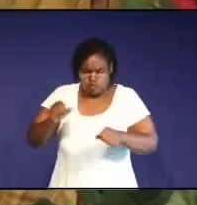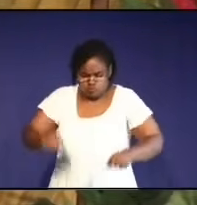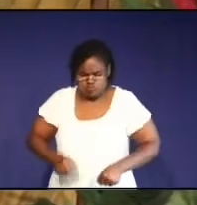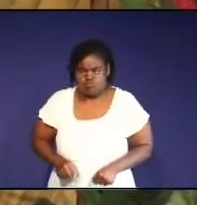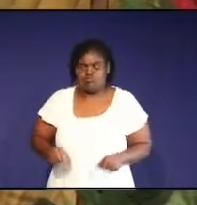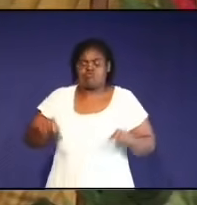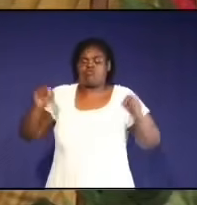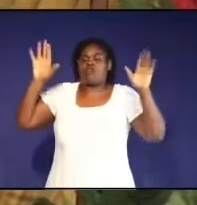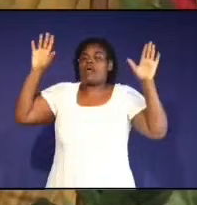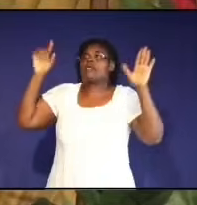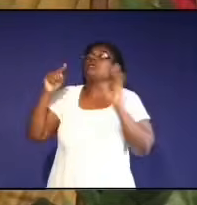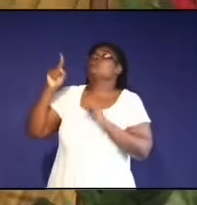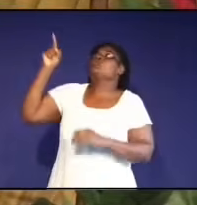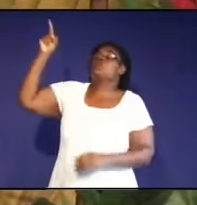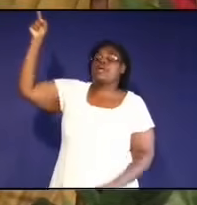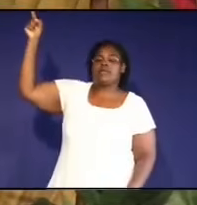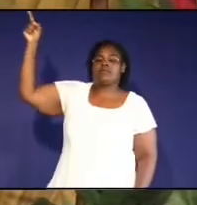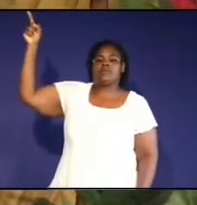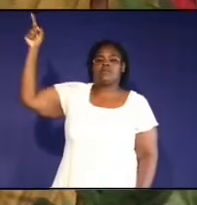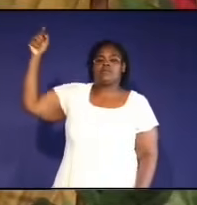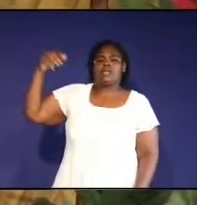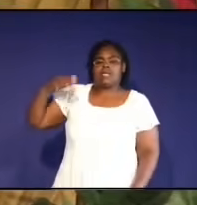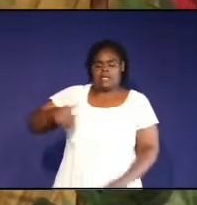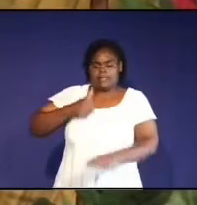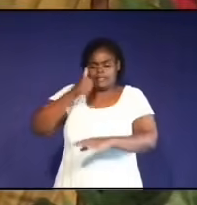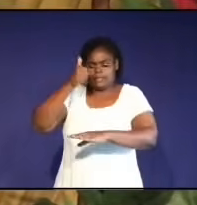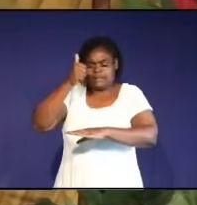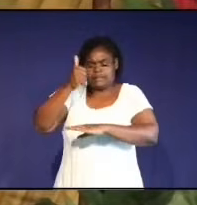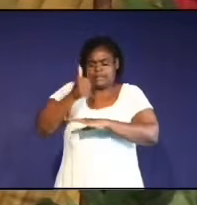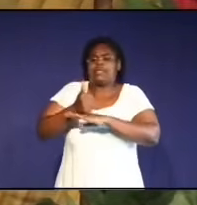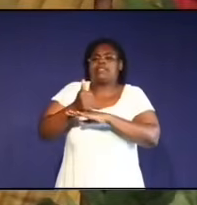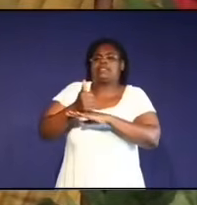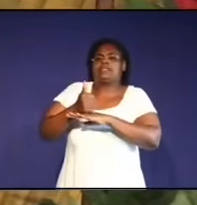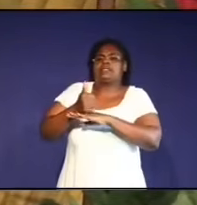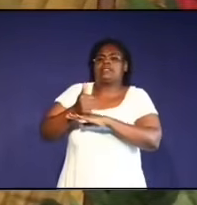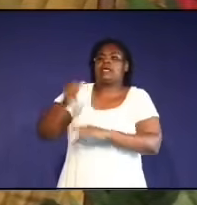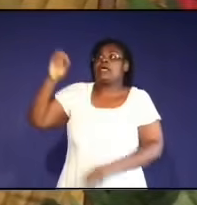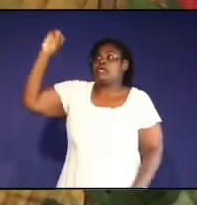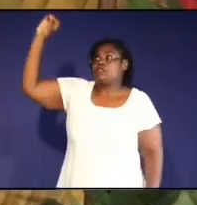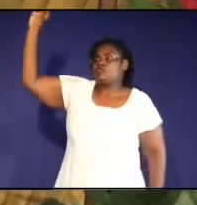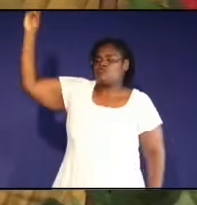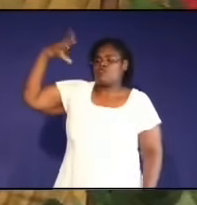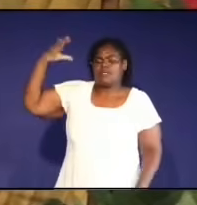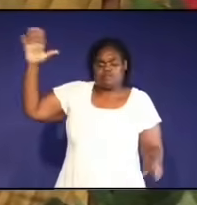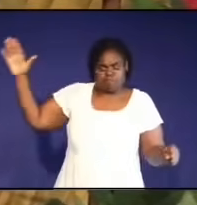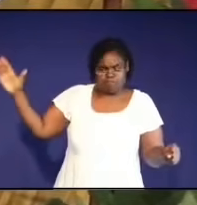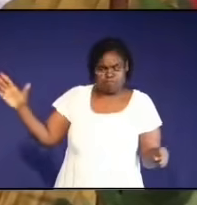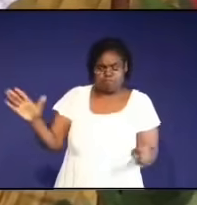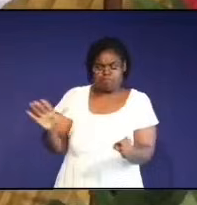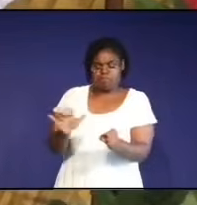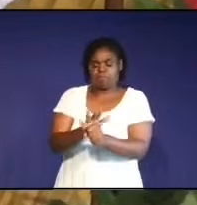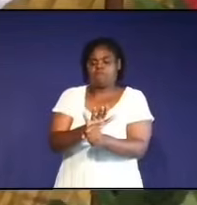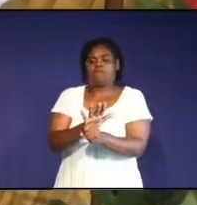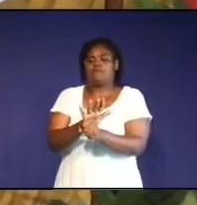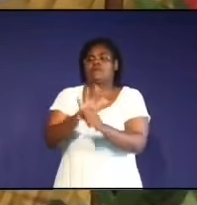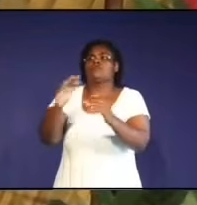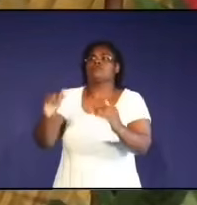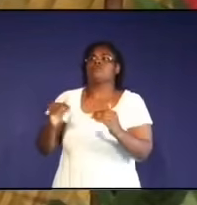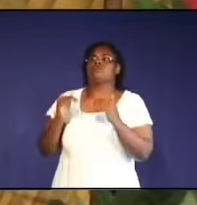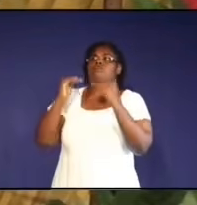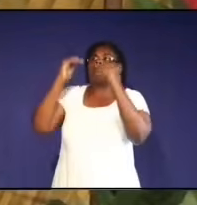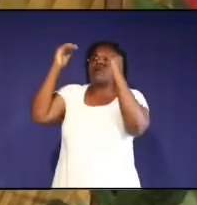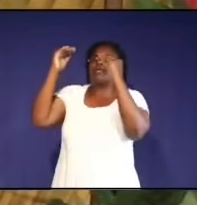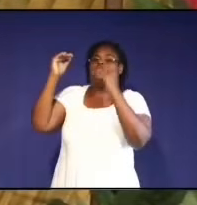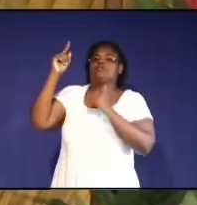he has a standard, and his grace is sufficient to lift us up to his standard.